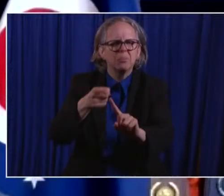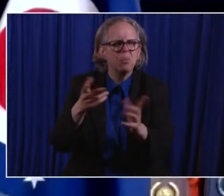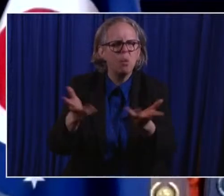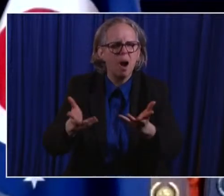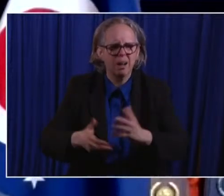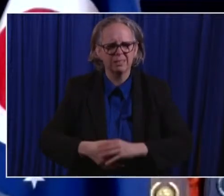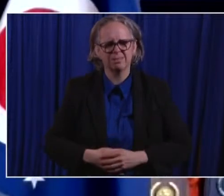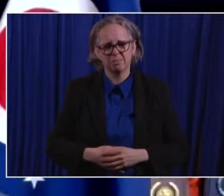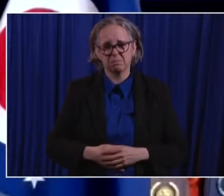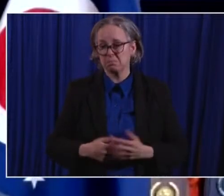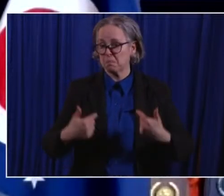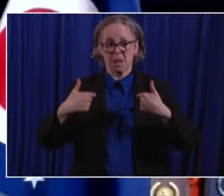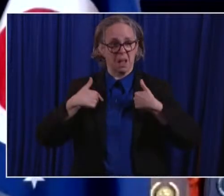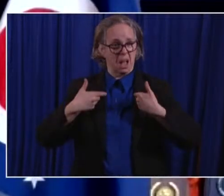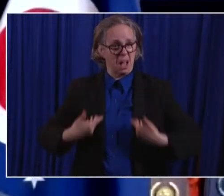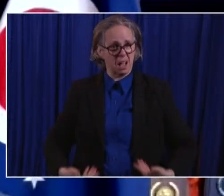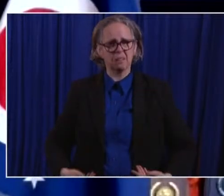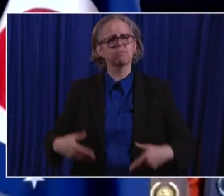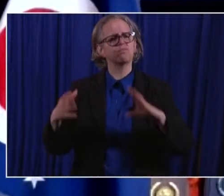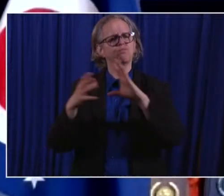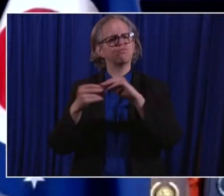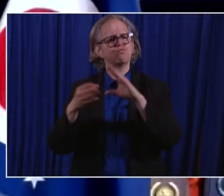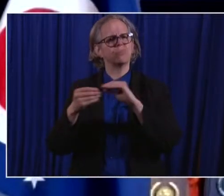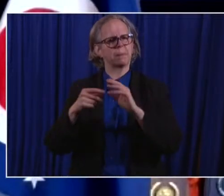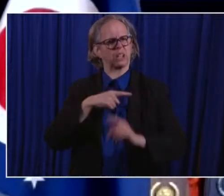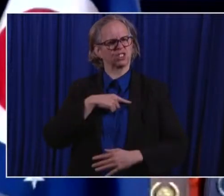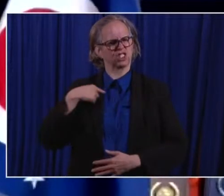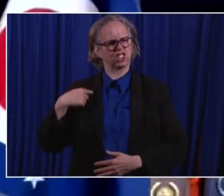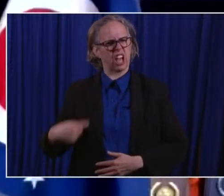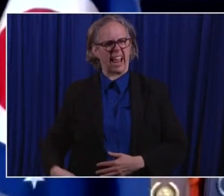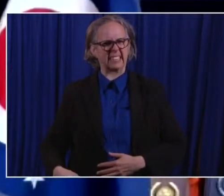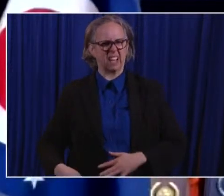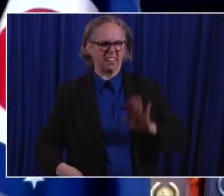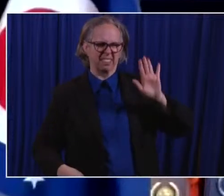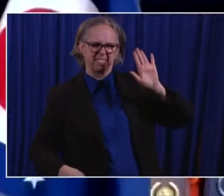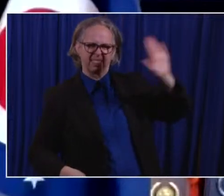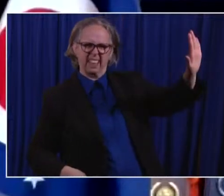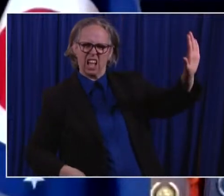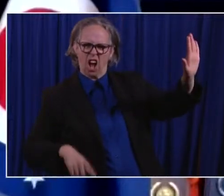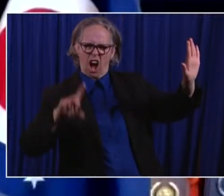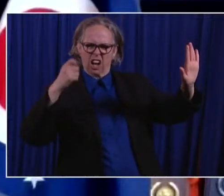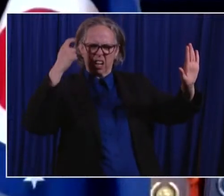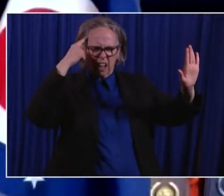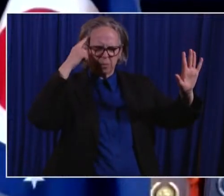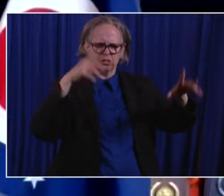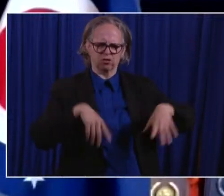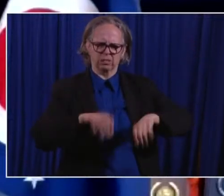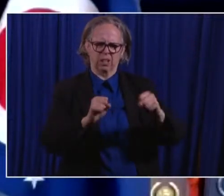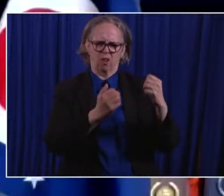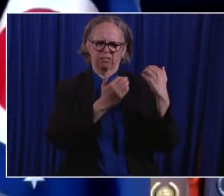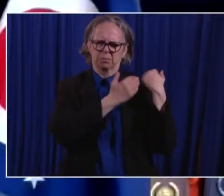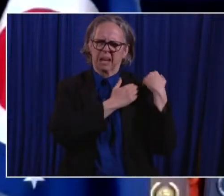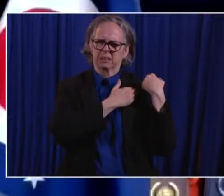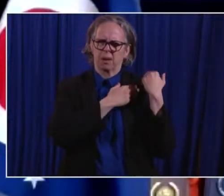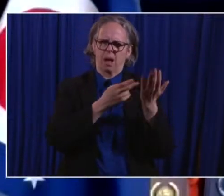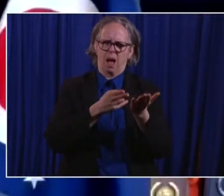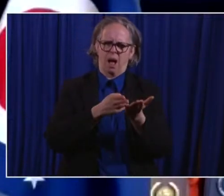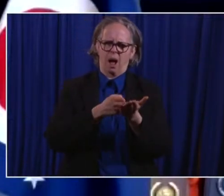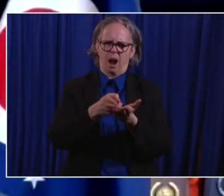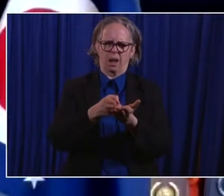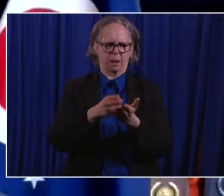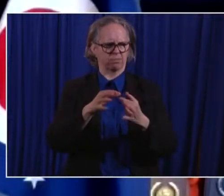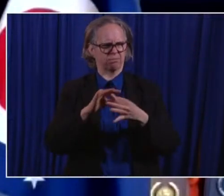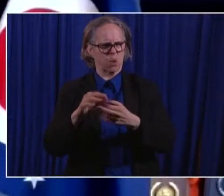responsibility I believe the Chinese Communist Party has to be honest about the origins of the